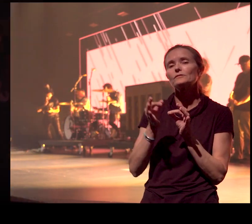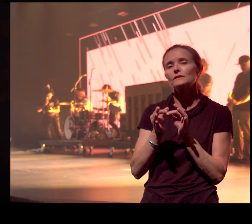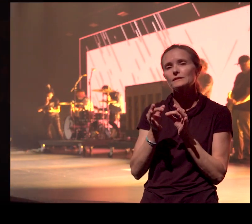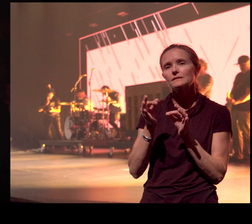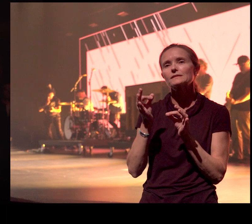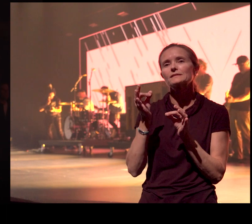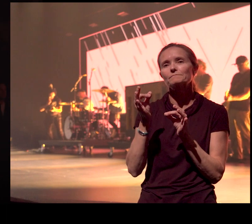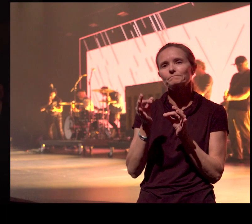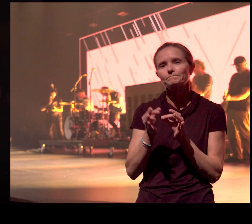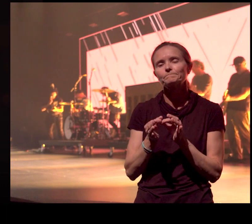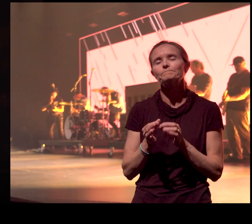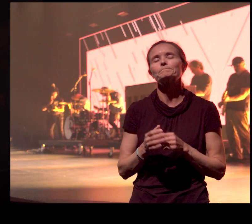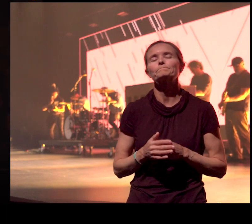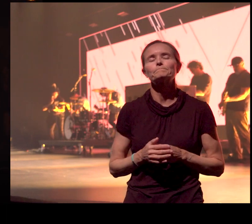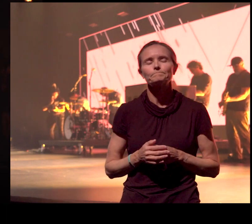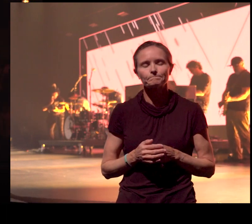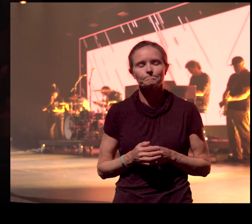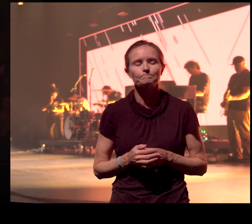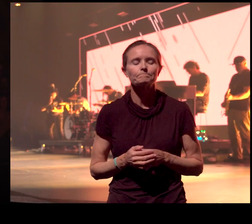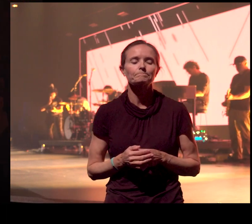On your